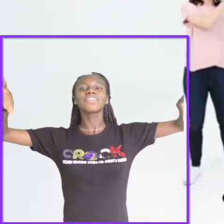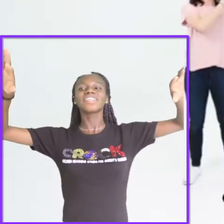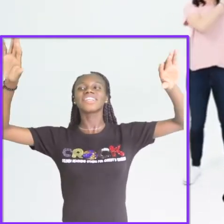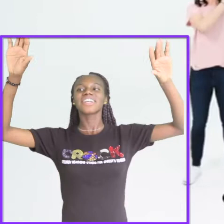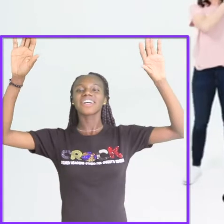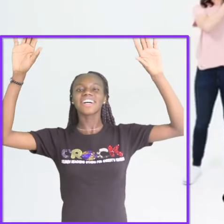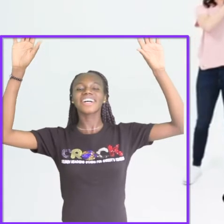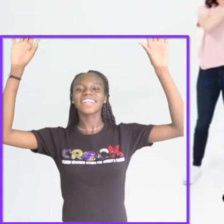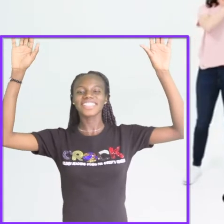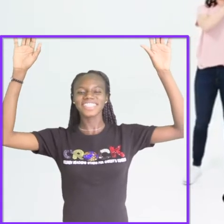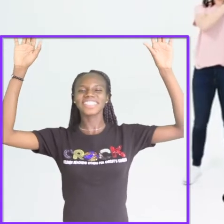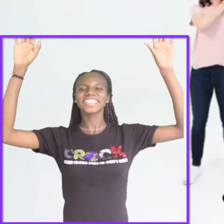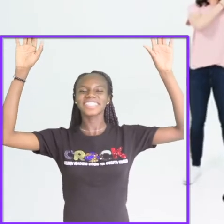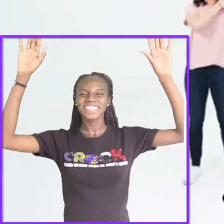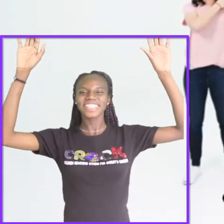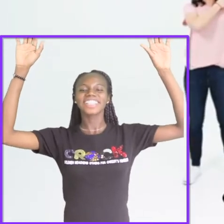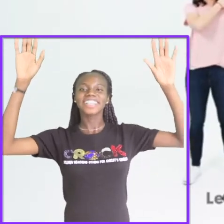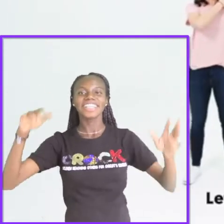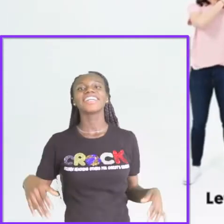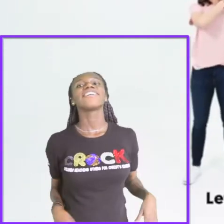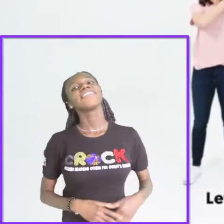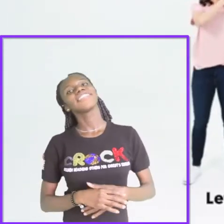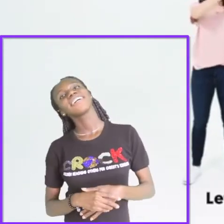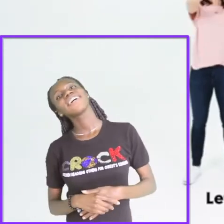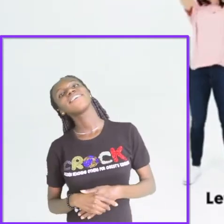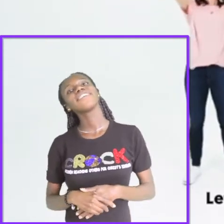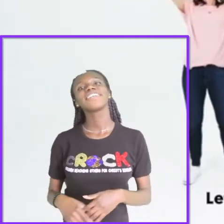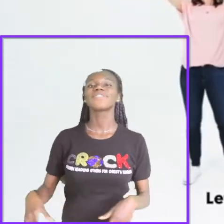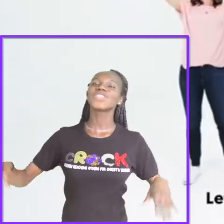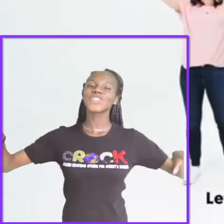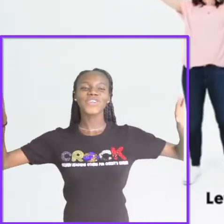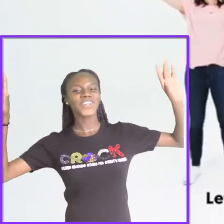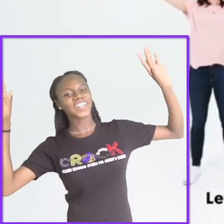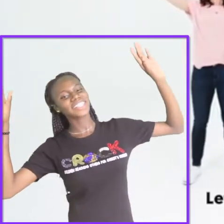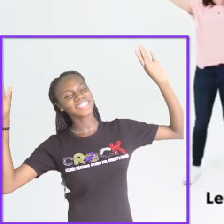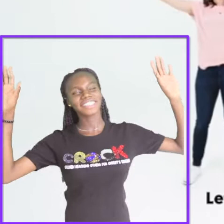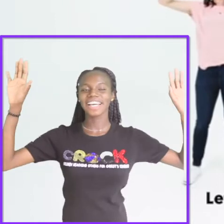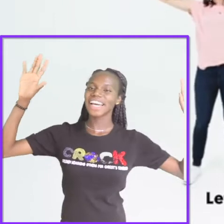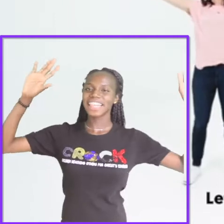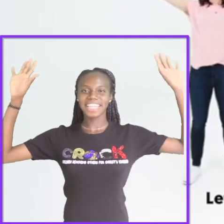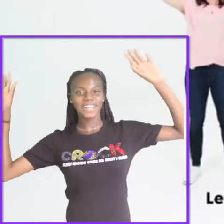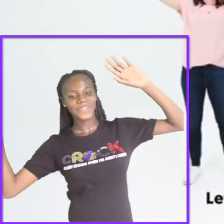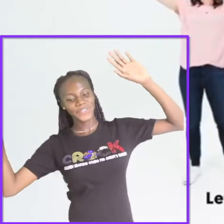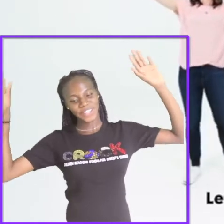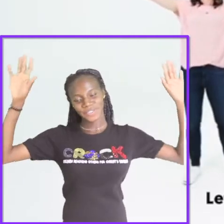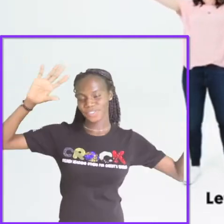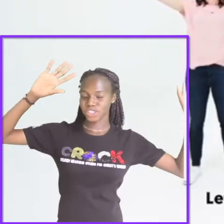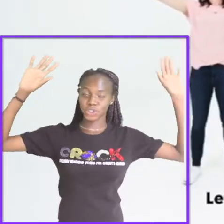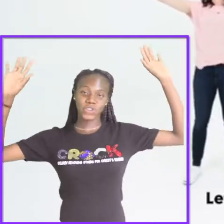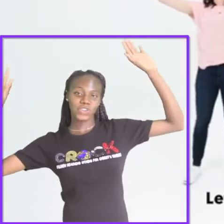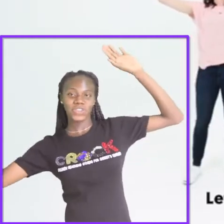clothed in majesty, let all the earth rejoice, all the